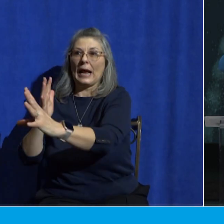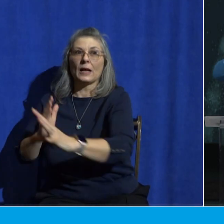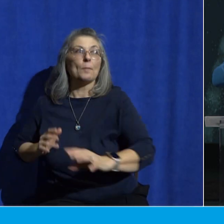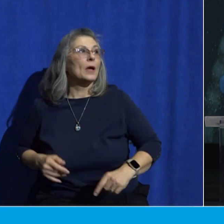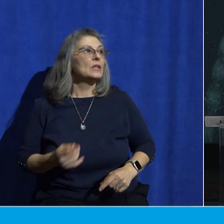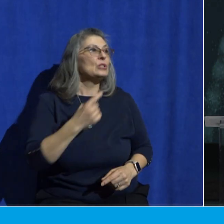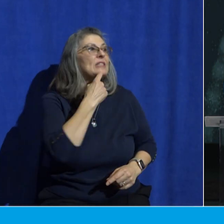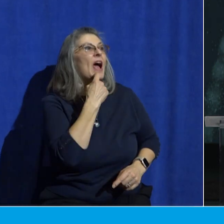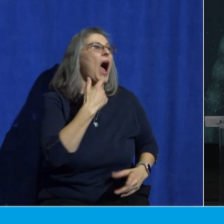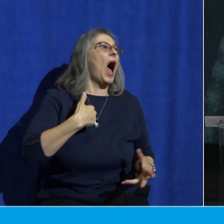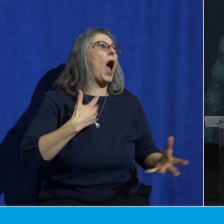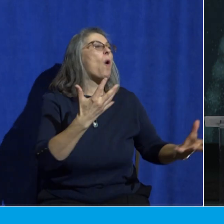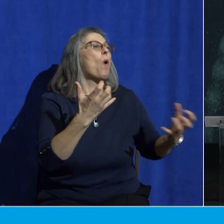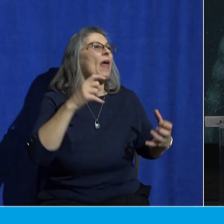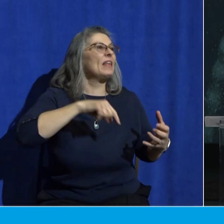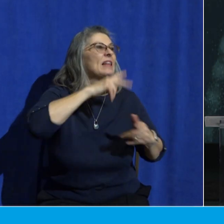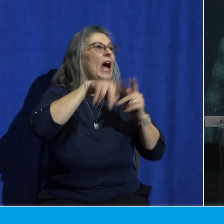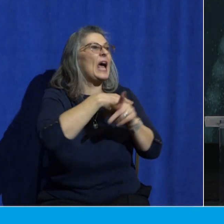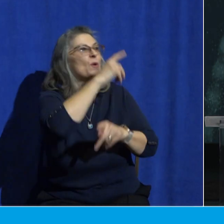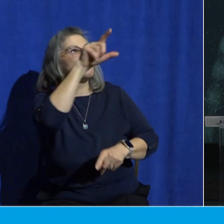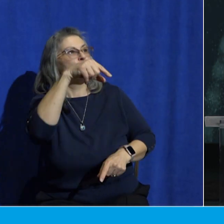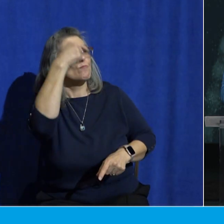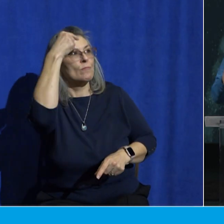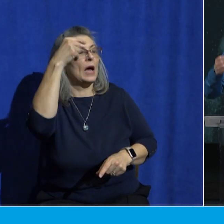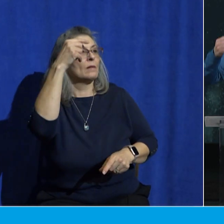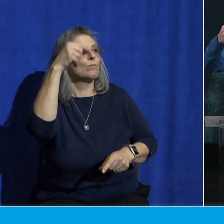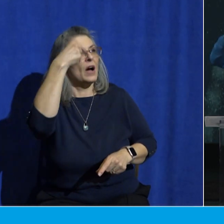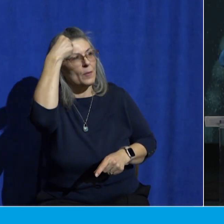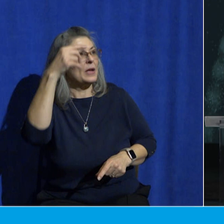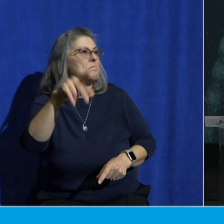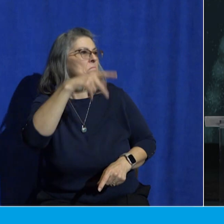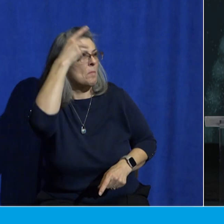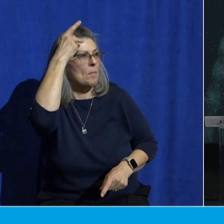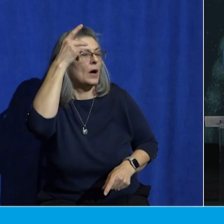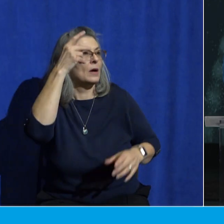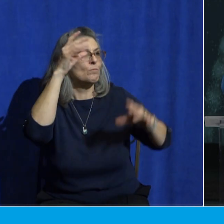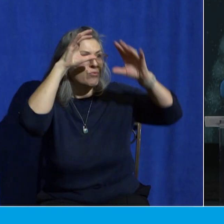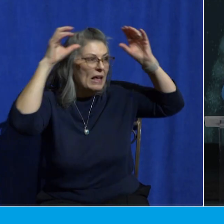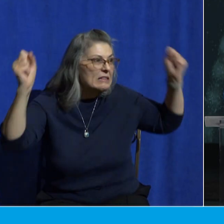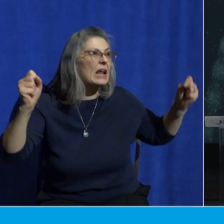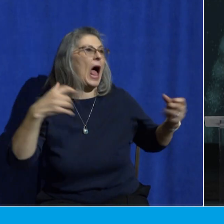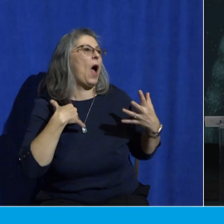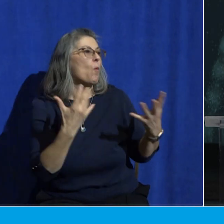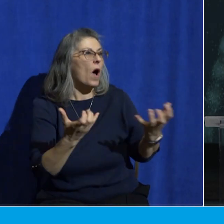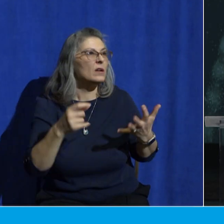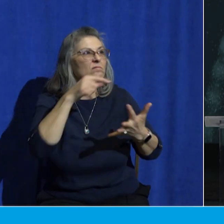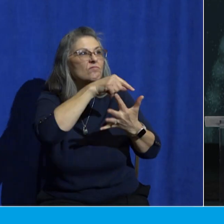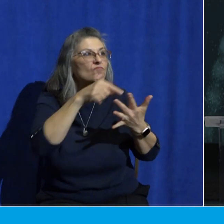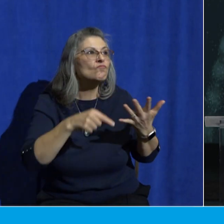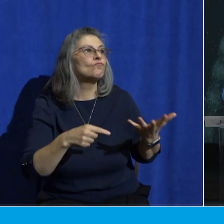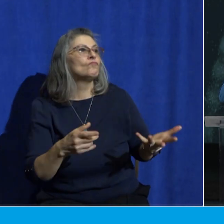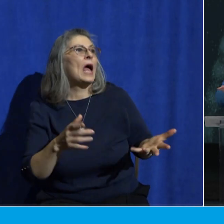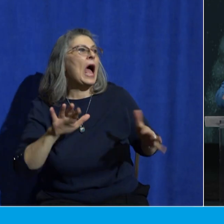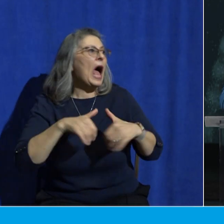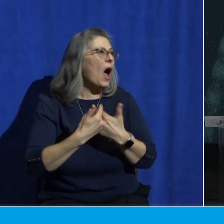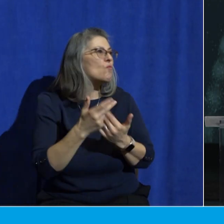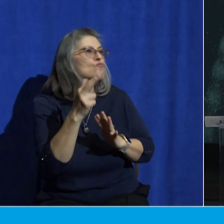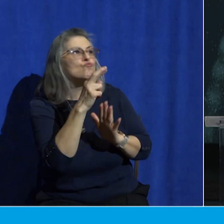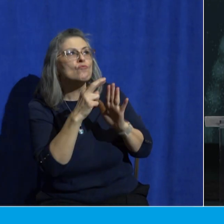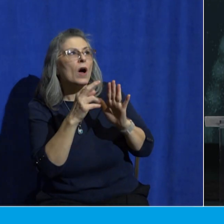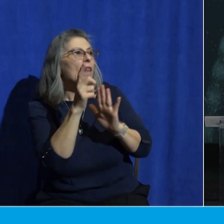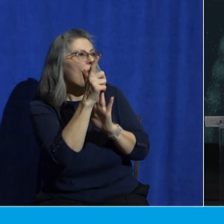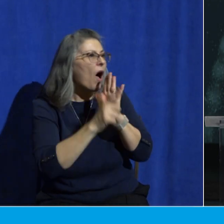of politician or president we need in the days ahead, what kind of policies we need to save our country. And again, those are